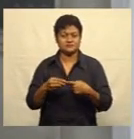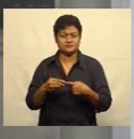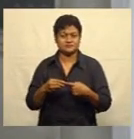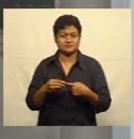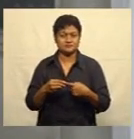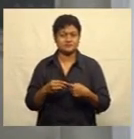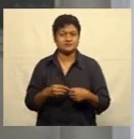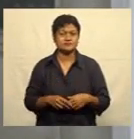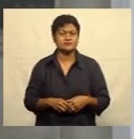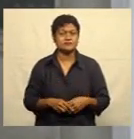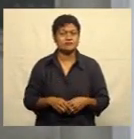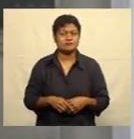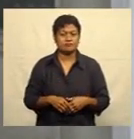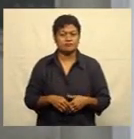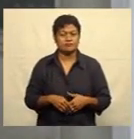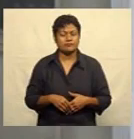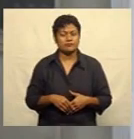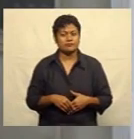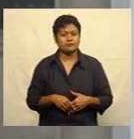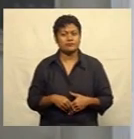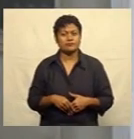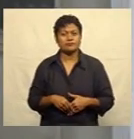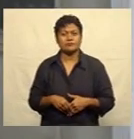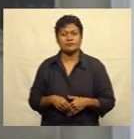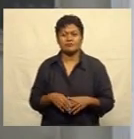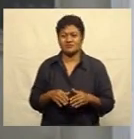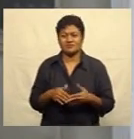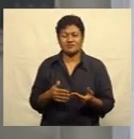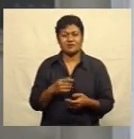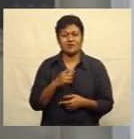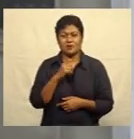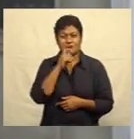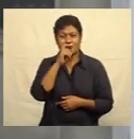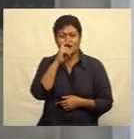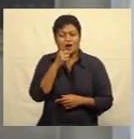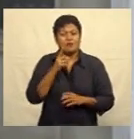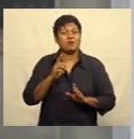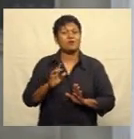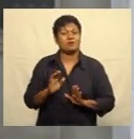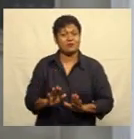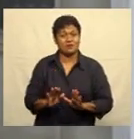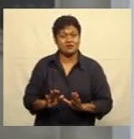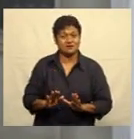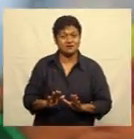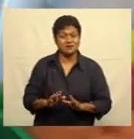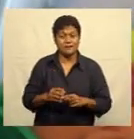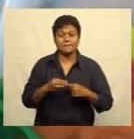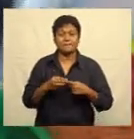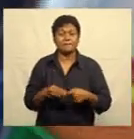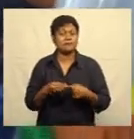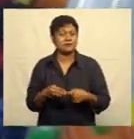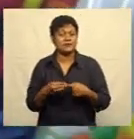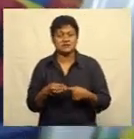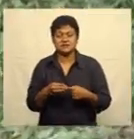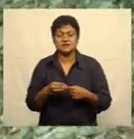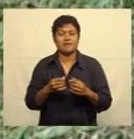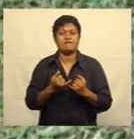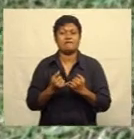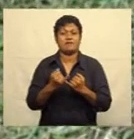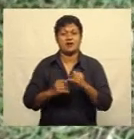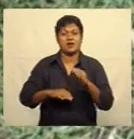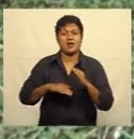convenience that we cannot avoid. Plastics is a very convenient product,